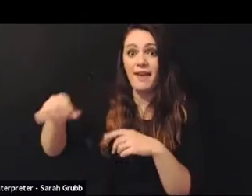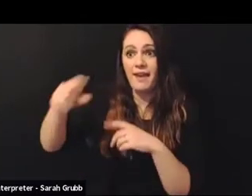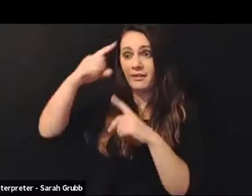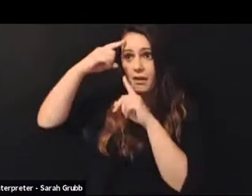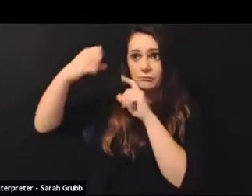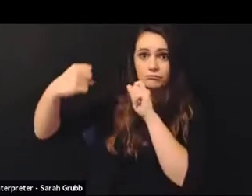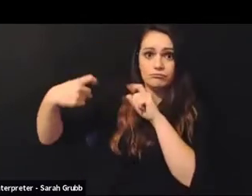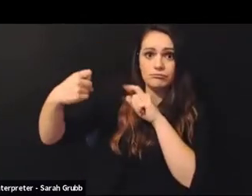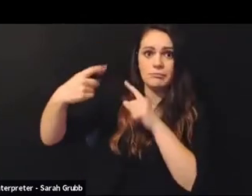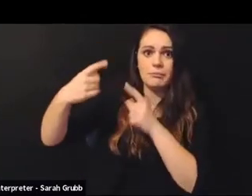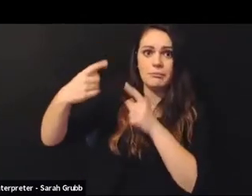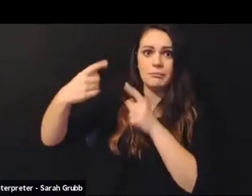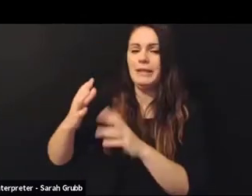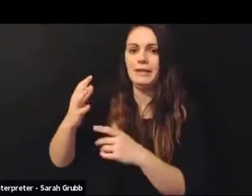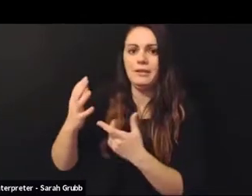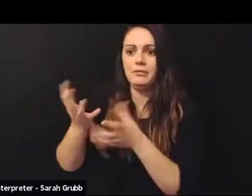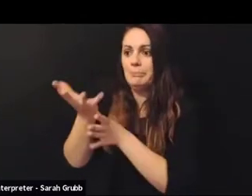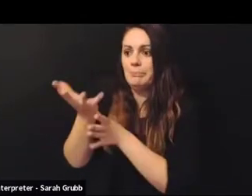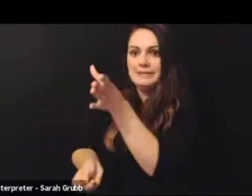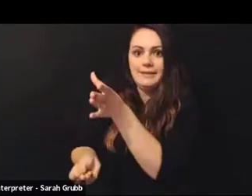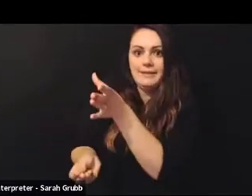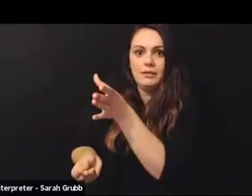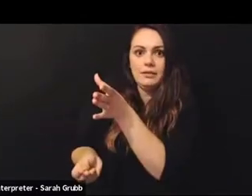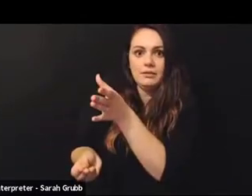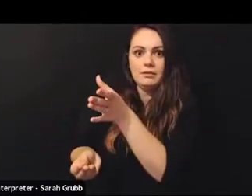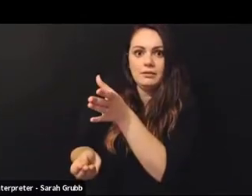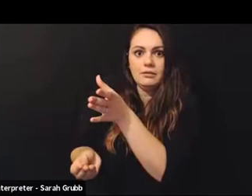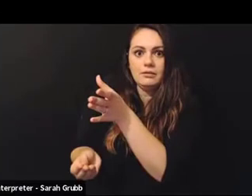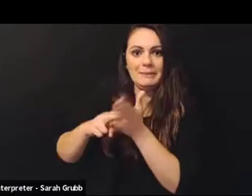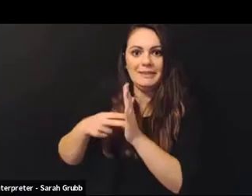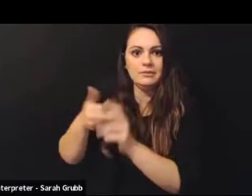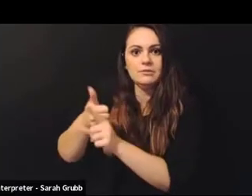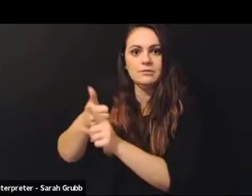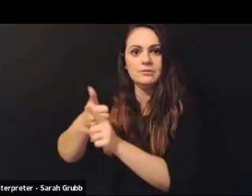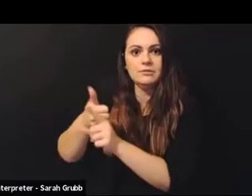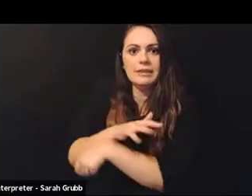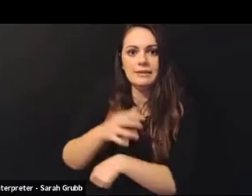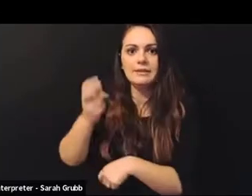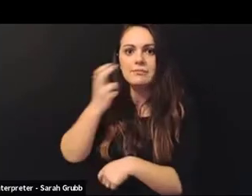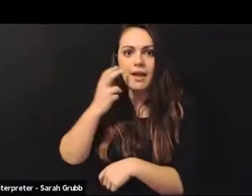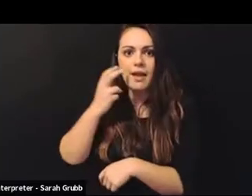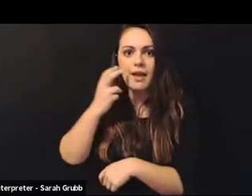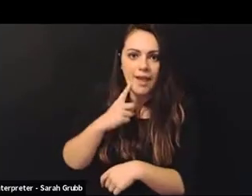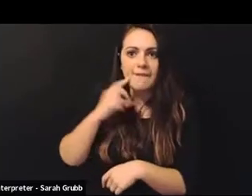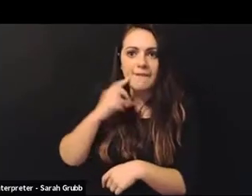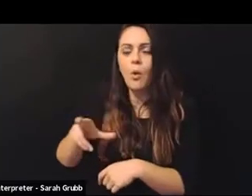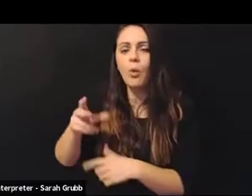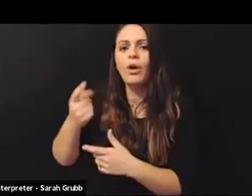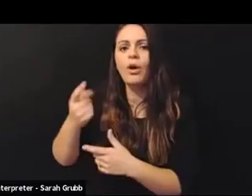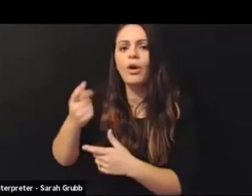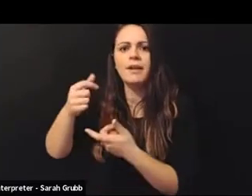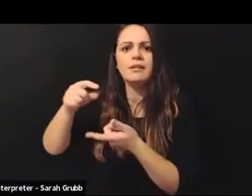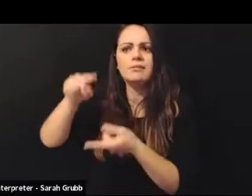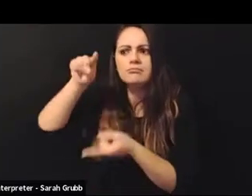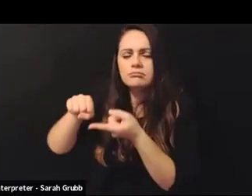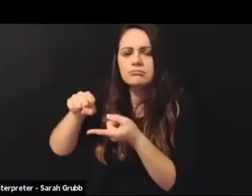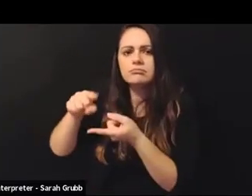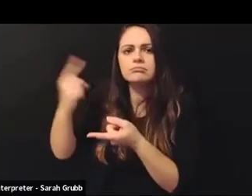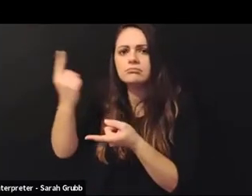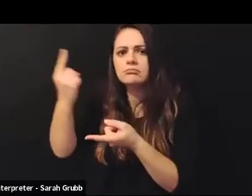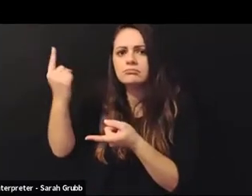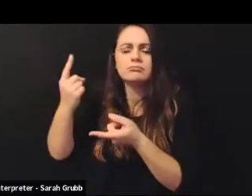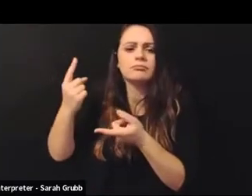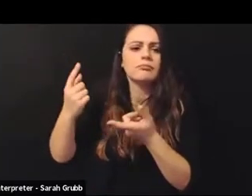they're completely blind or deaf, or it's diminished, they're low vision, hard of hearing, or it's distorted. There's some kind of brain-based problem going on.